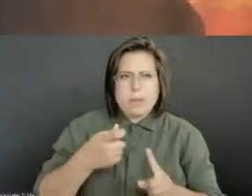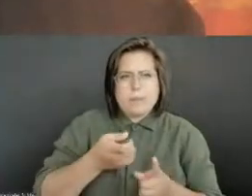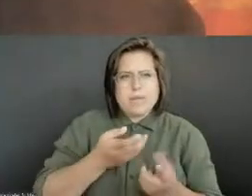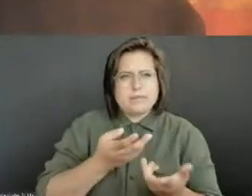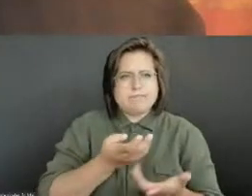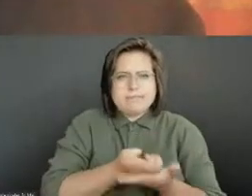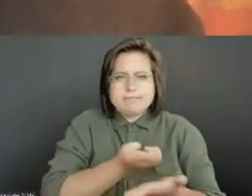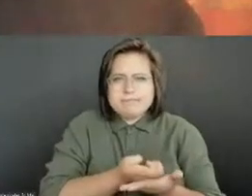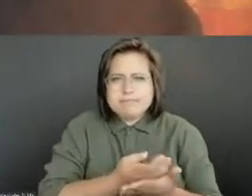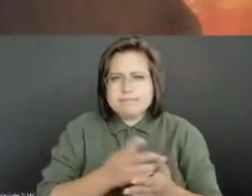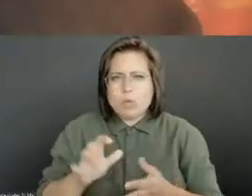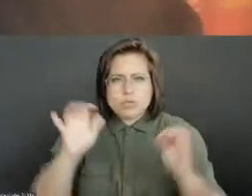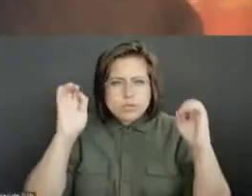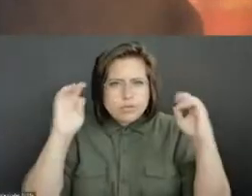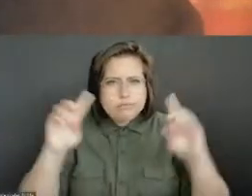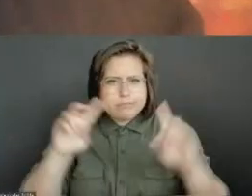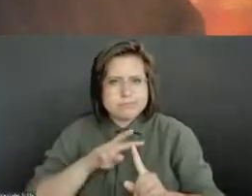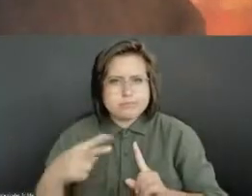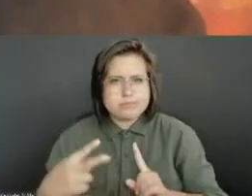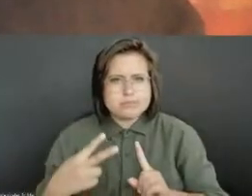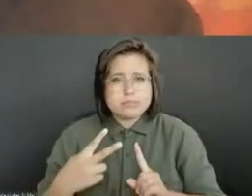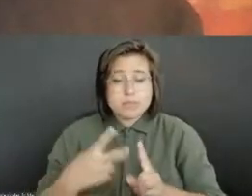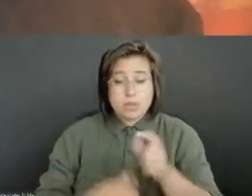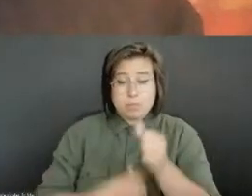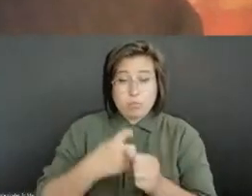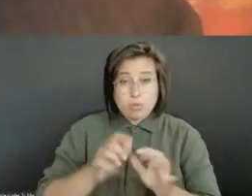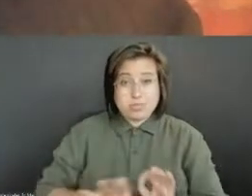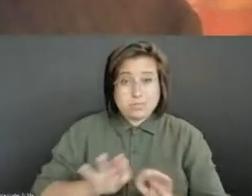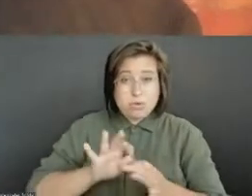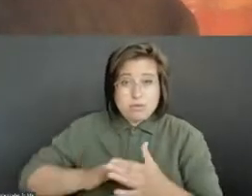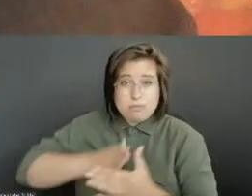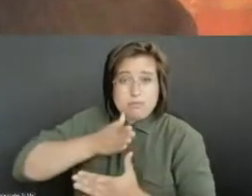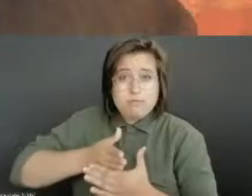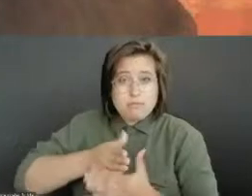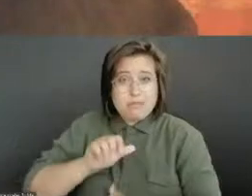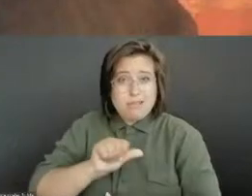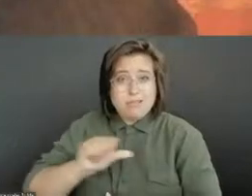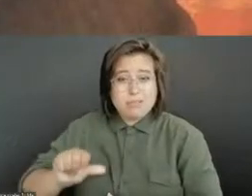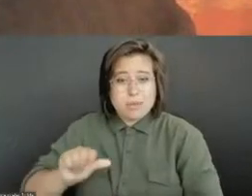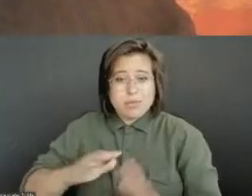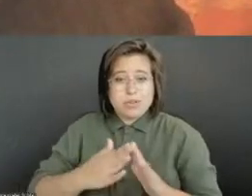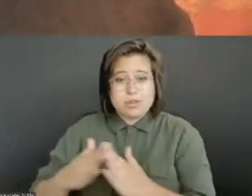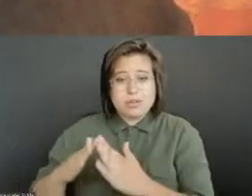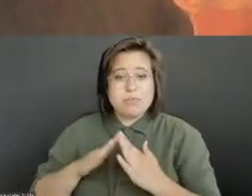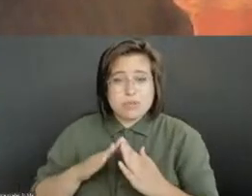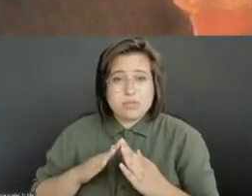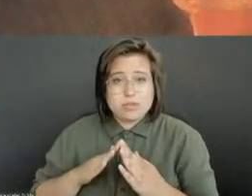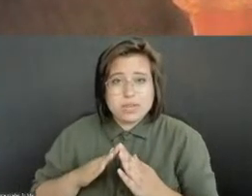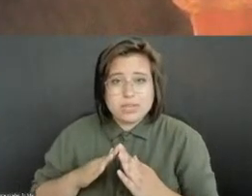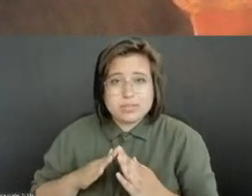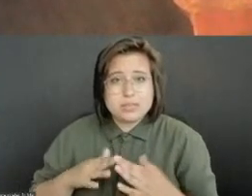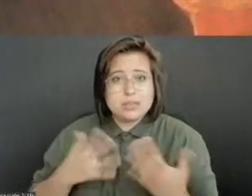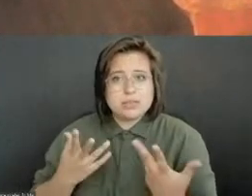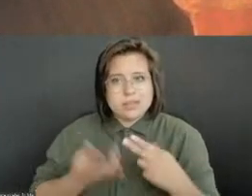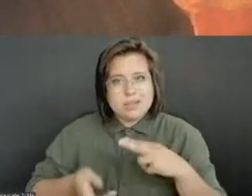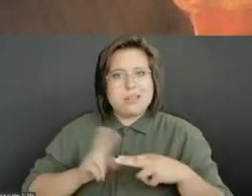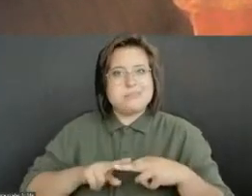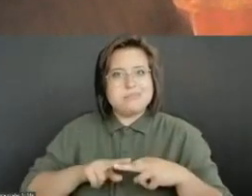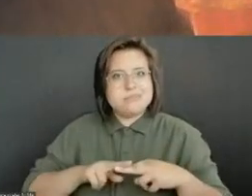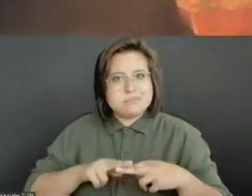that the one most important intervention you can make in African American communities is to increase the number of Black